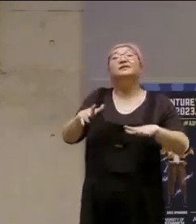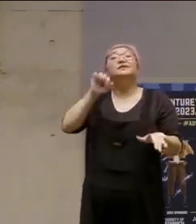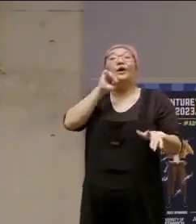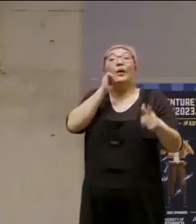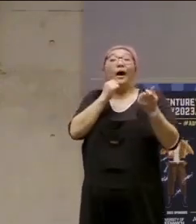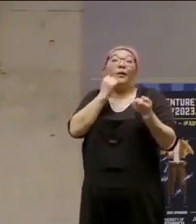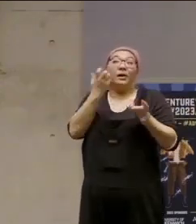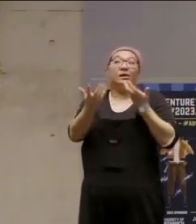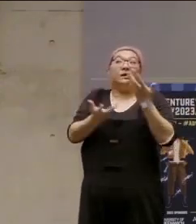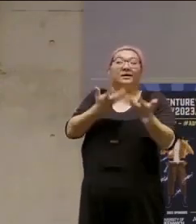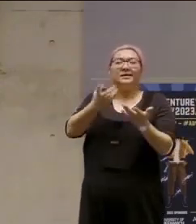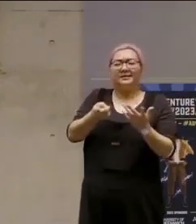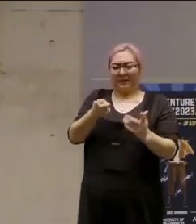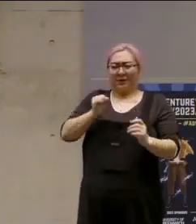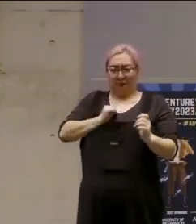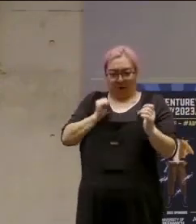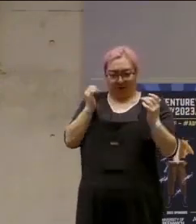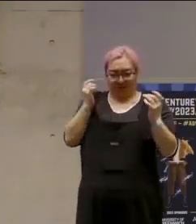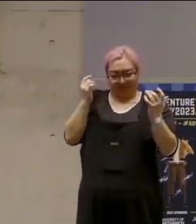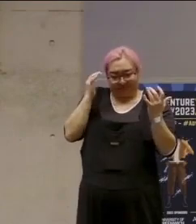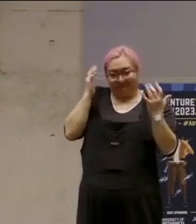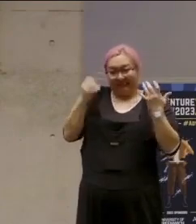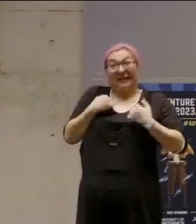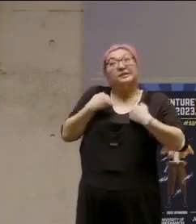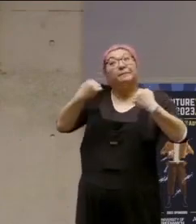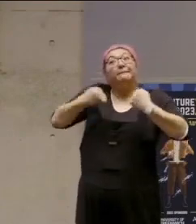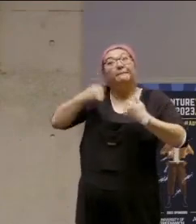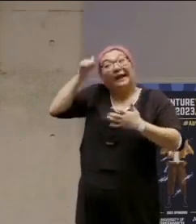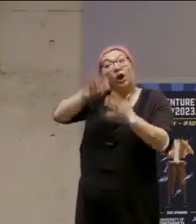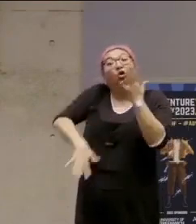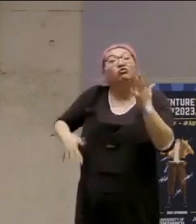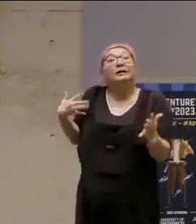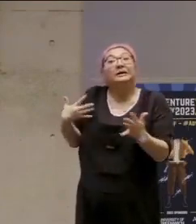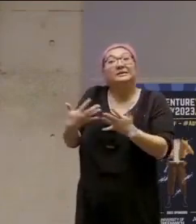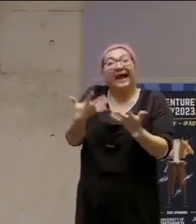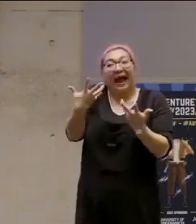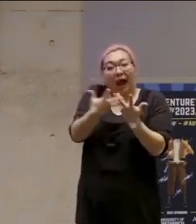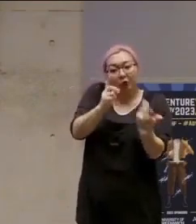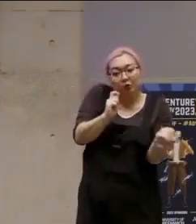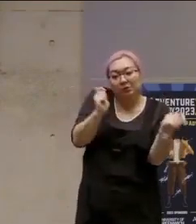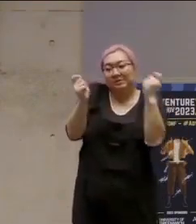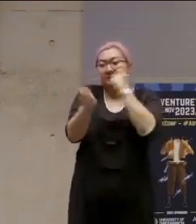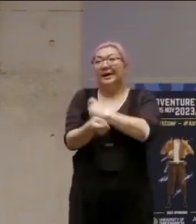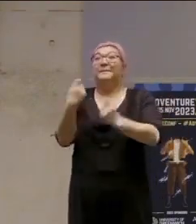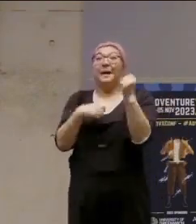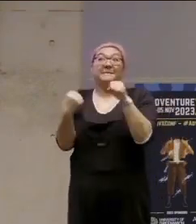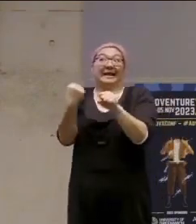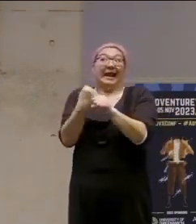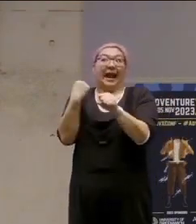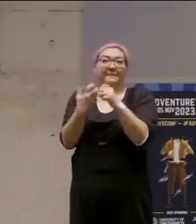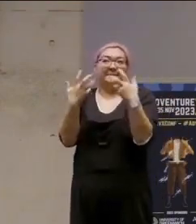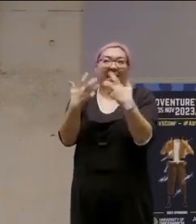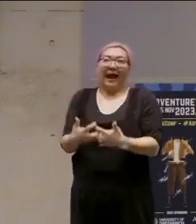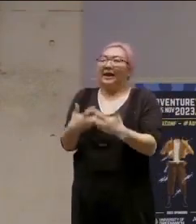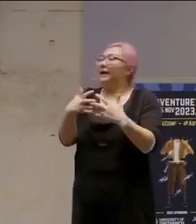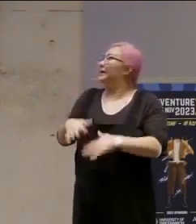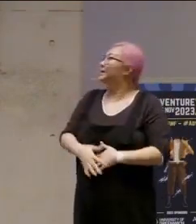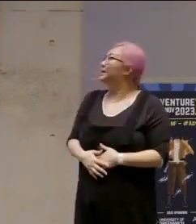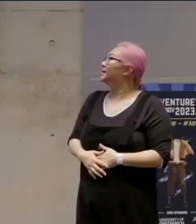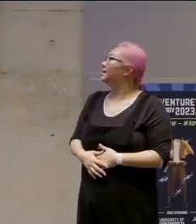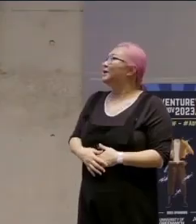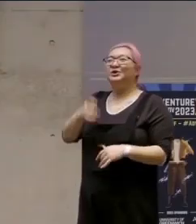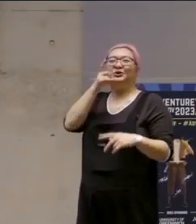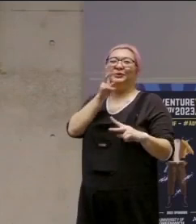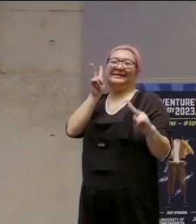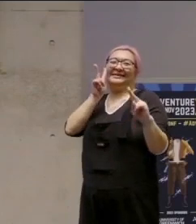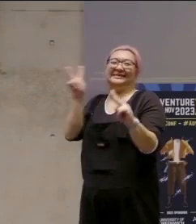your experiences and flip it into interesting game mechanics, right? You can see a little bit more of how we've depicted